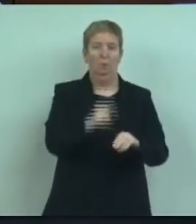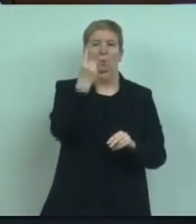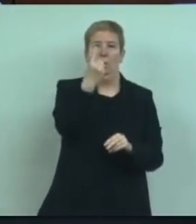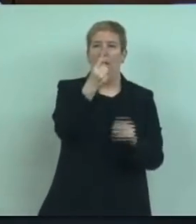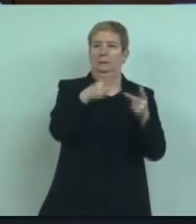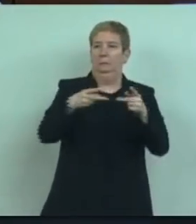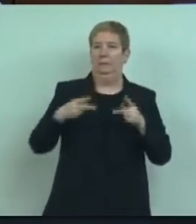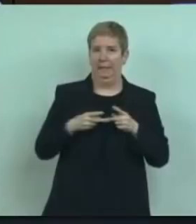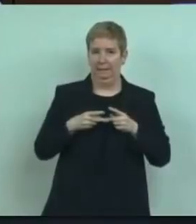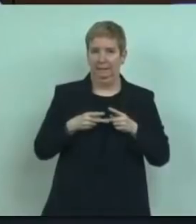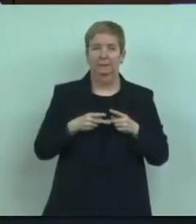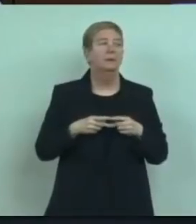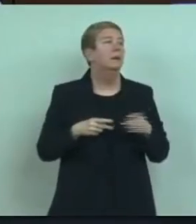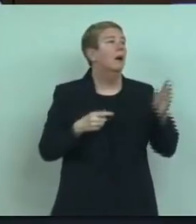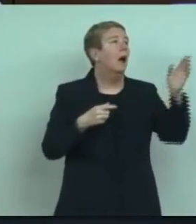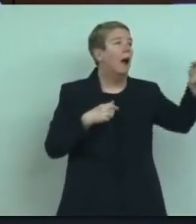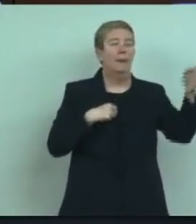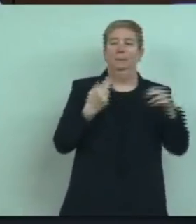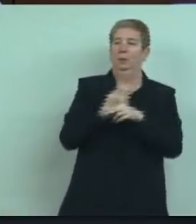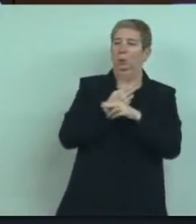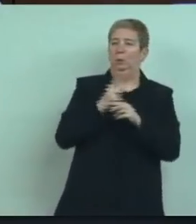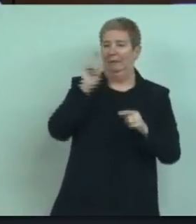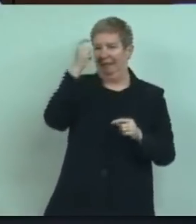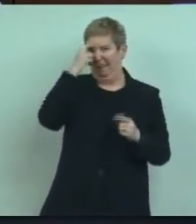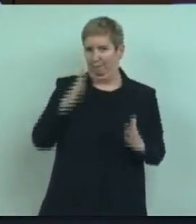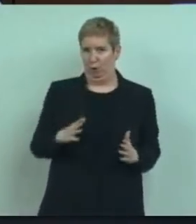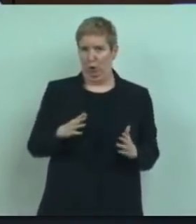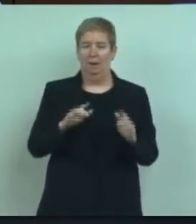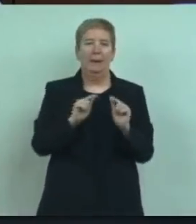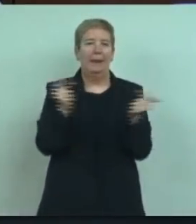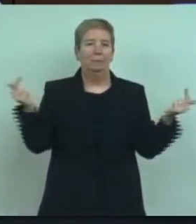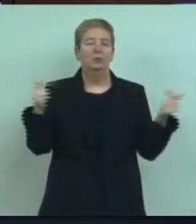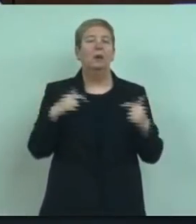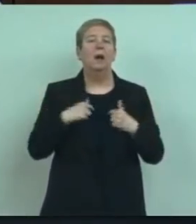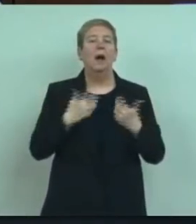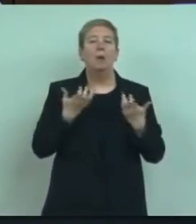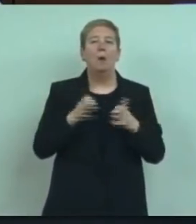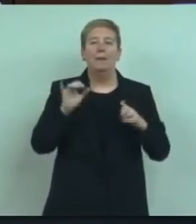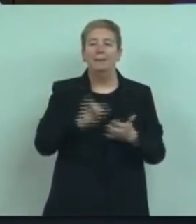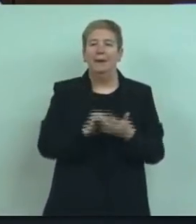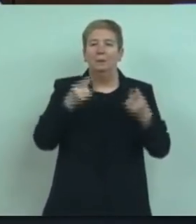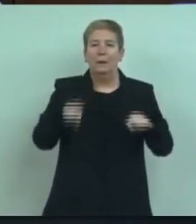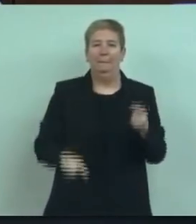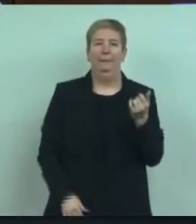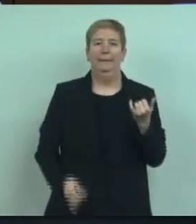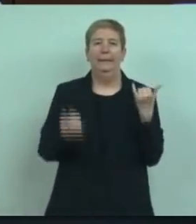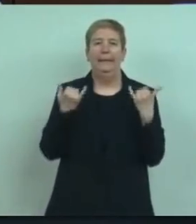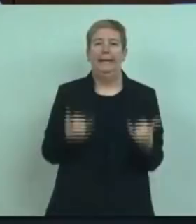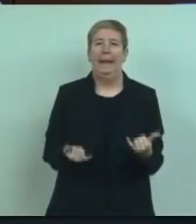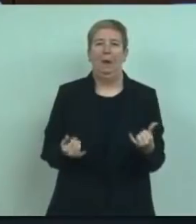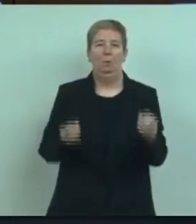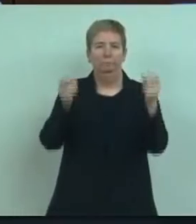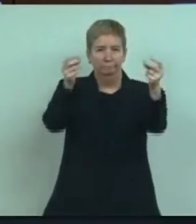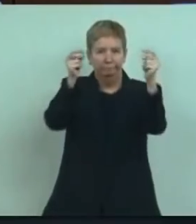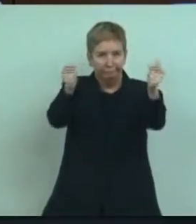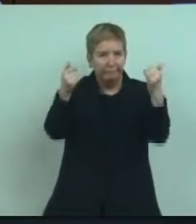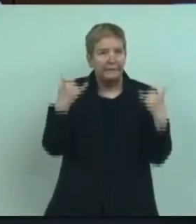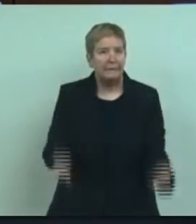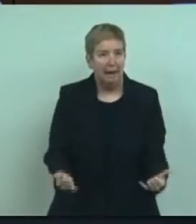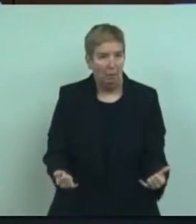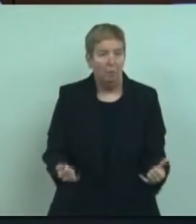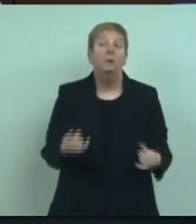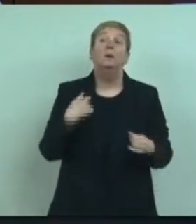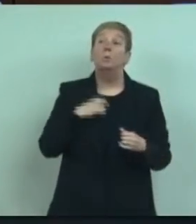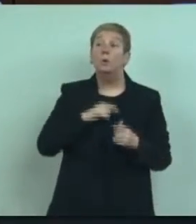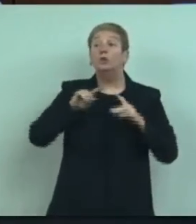the governor's language, which is I want things done immediately. That means that it is immediately done and we're beginning to use